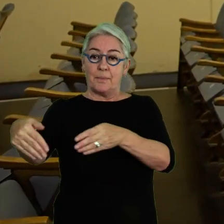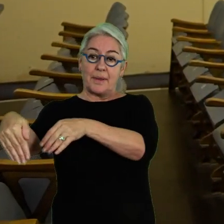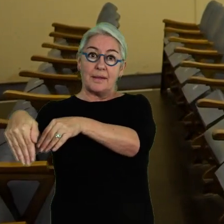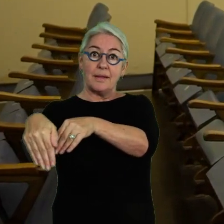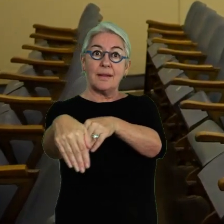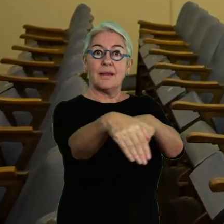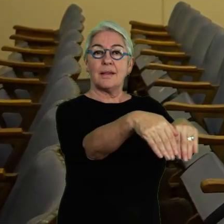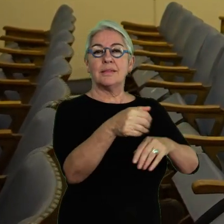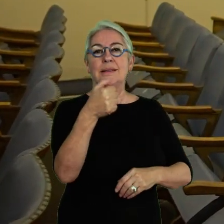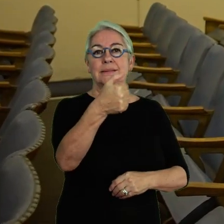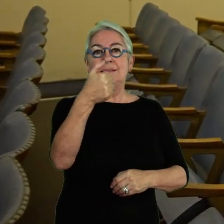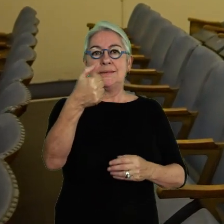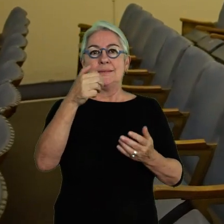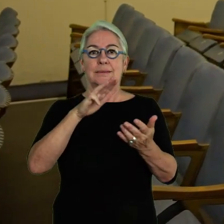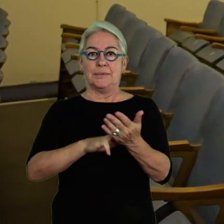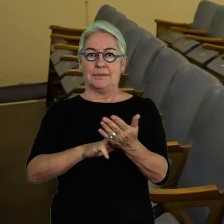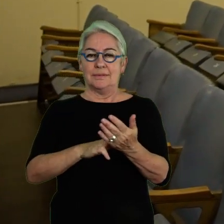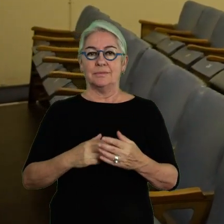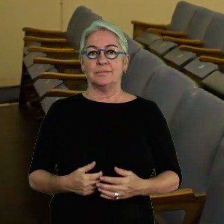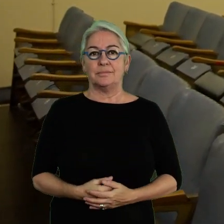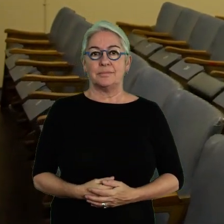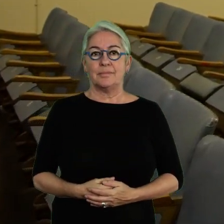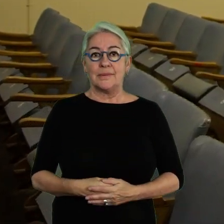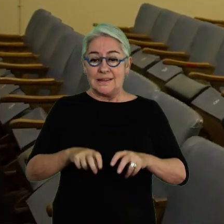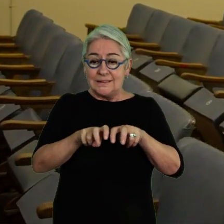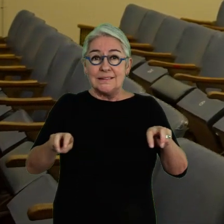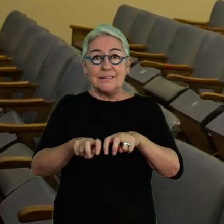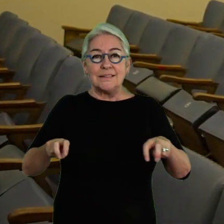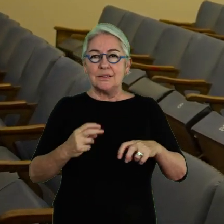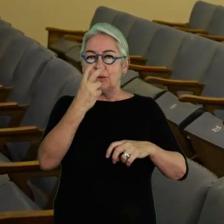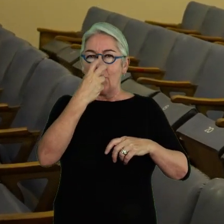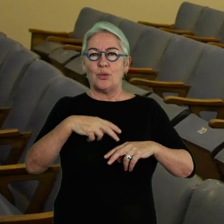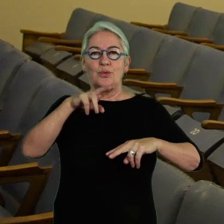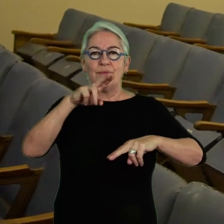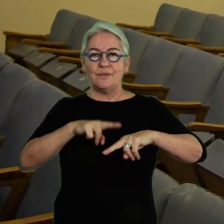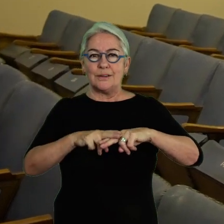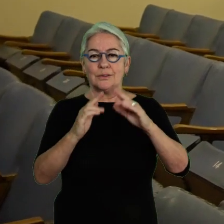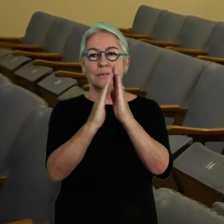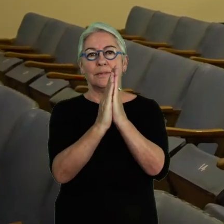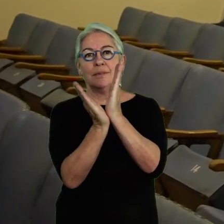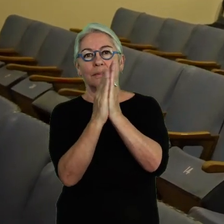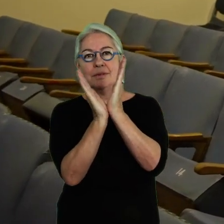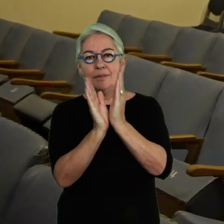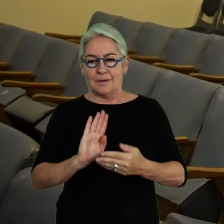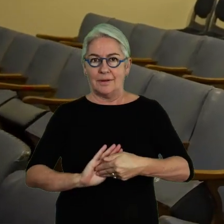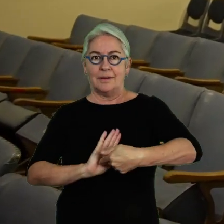The pathways to the front seat section is 66 centimetres wide. The seats are old-fashioned push-down seats with